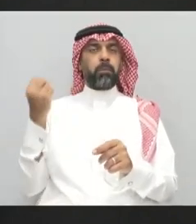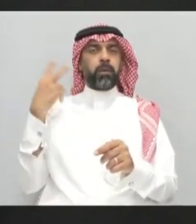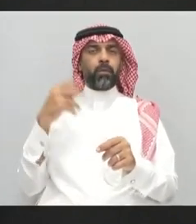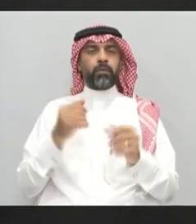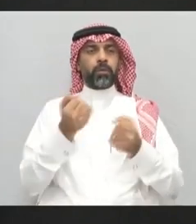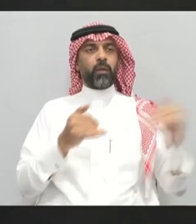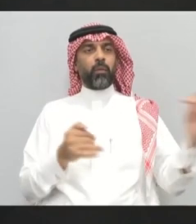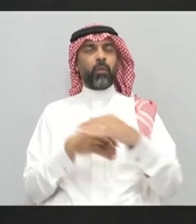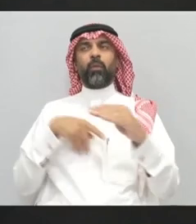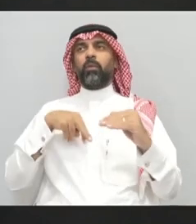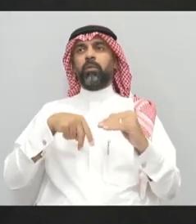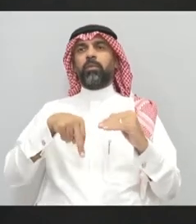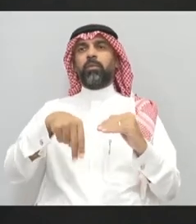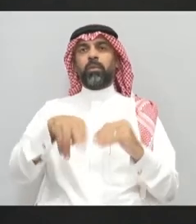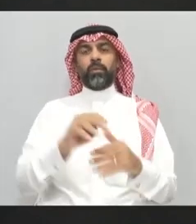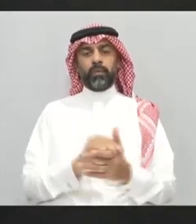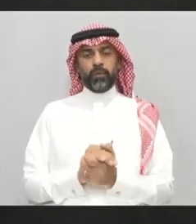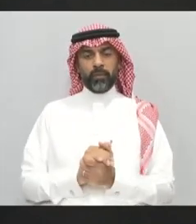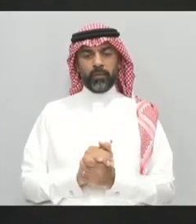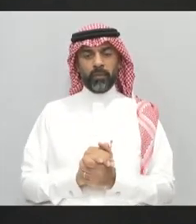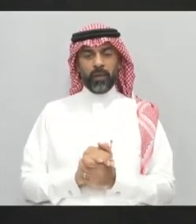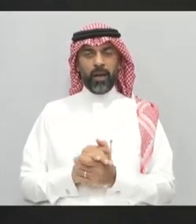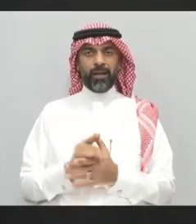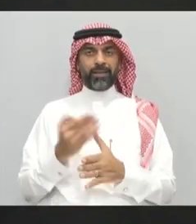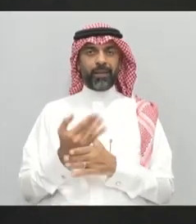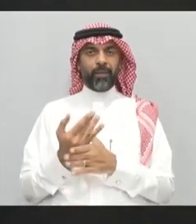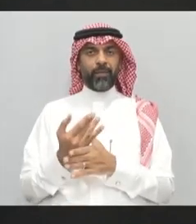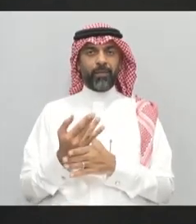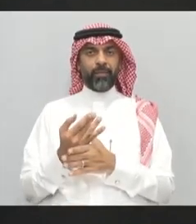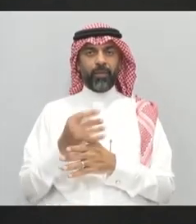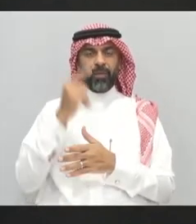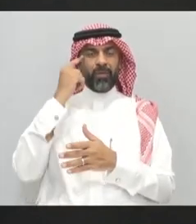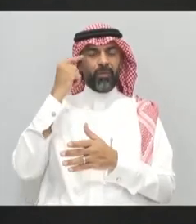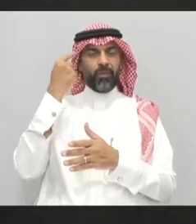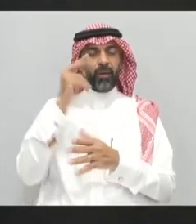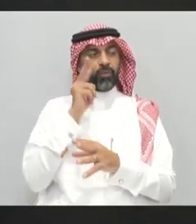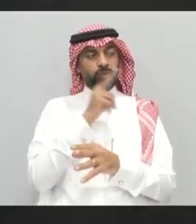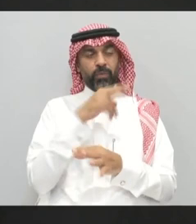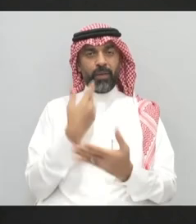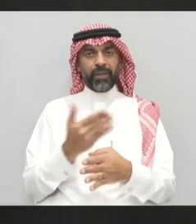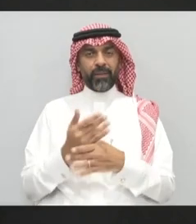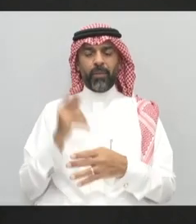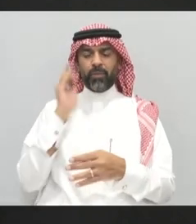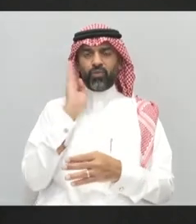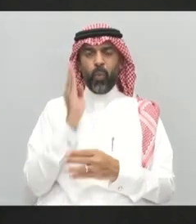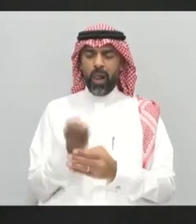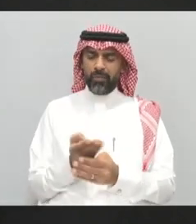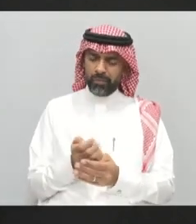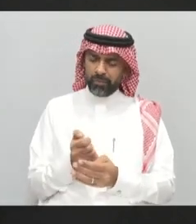why? Because he's busy with his phone. He's not